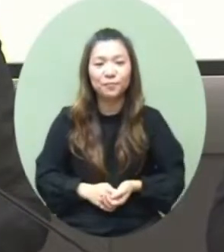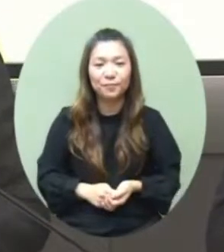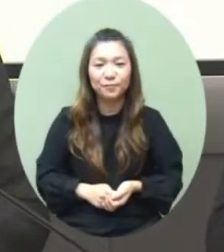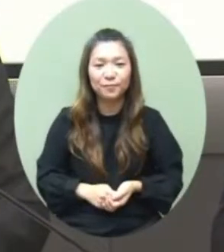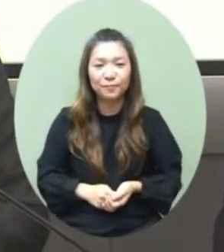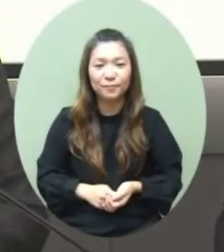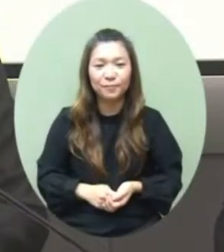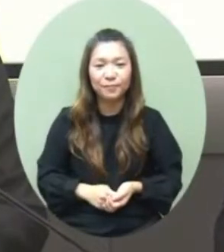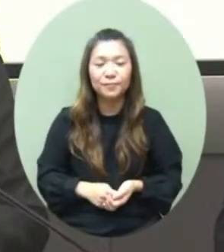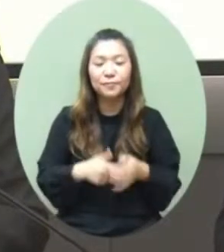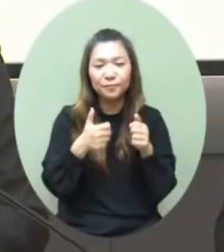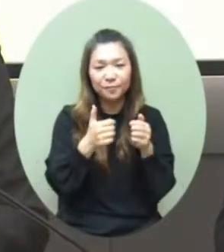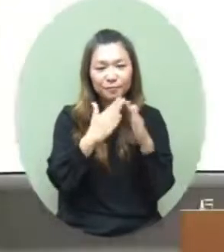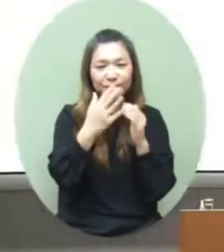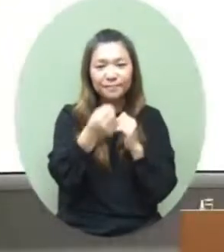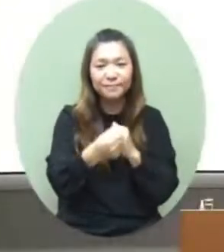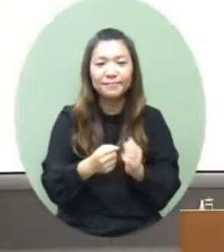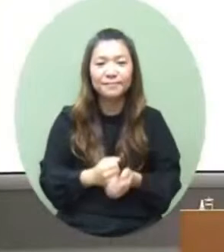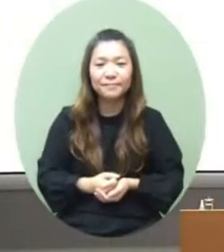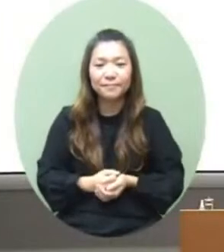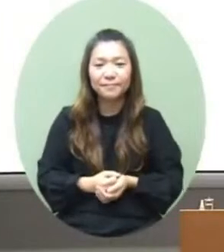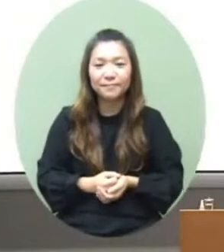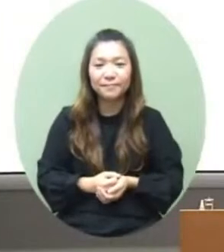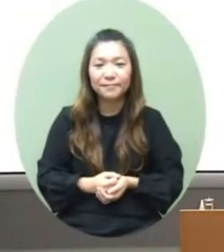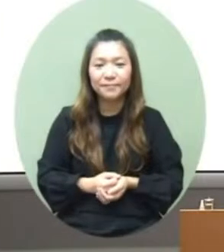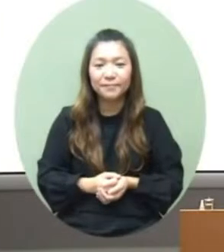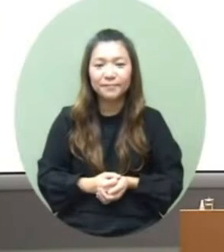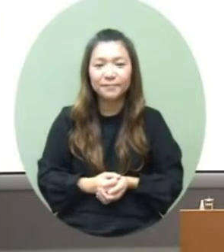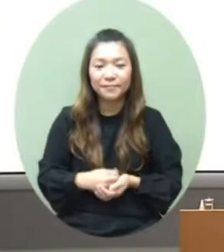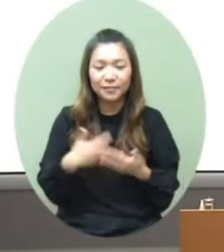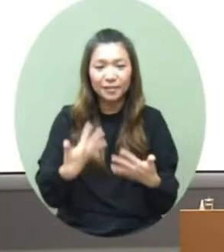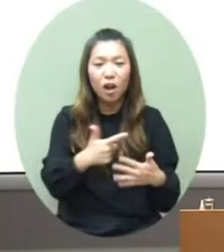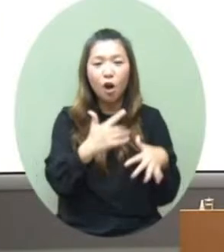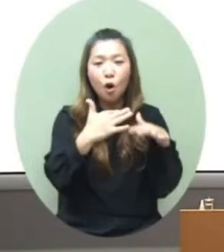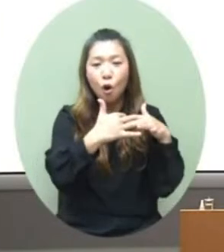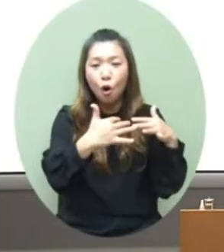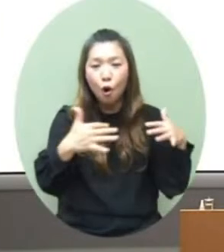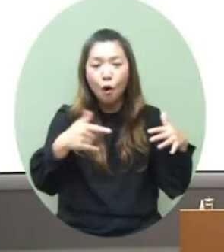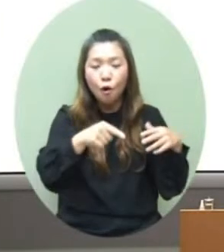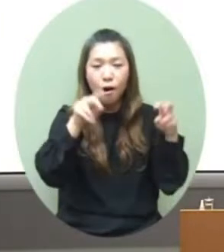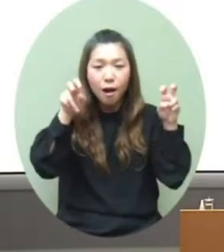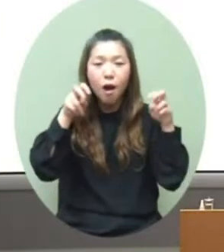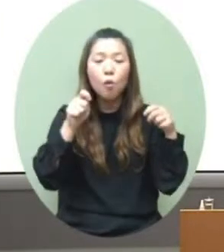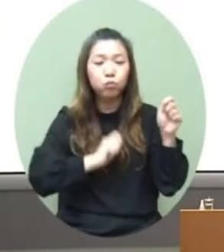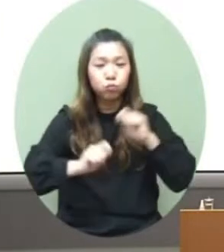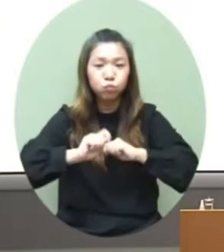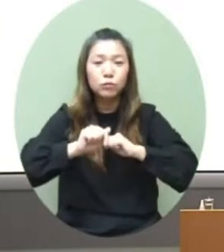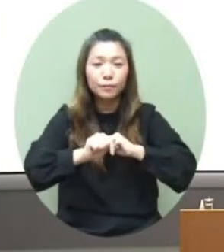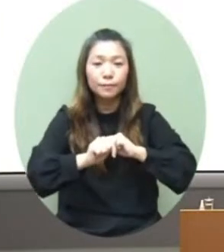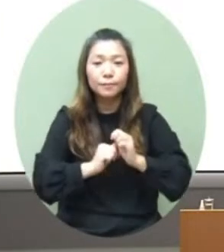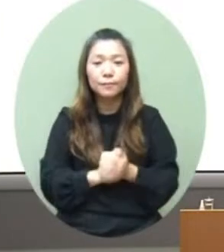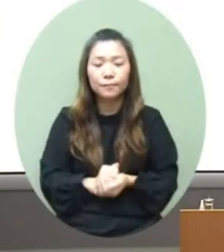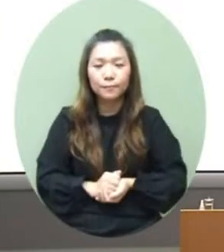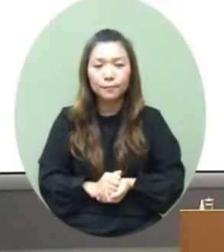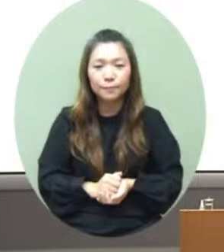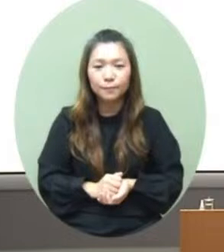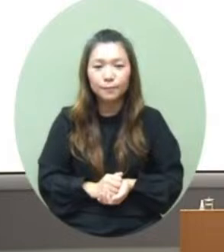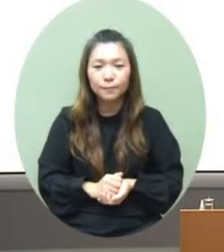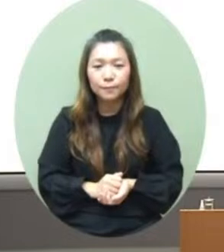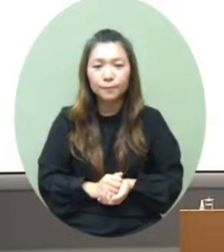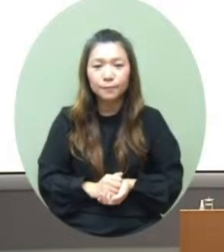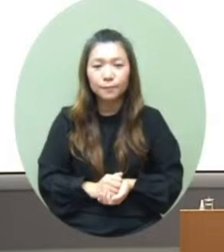invite Mr. Dane Chang, the Executive Director of the Hong Kong Tourism Board, to walk us through this event.